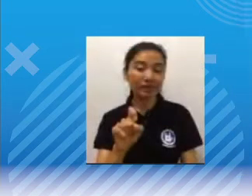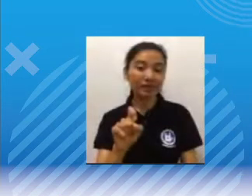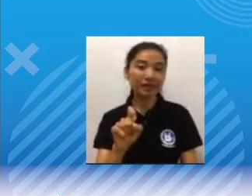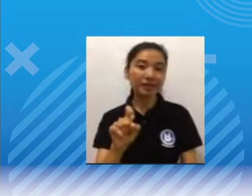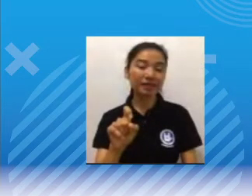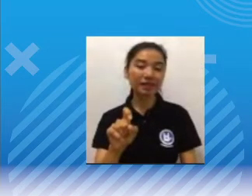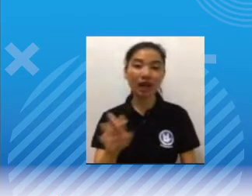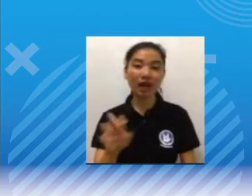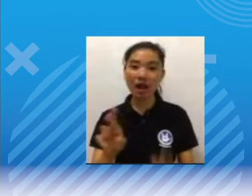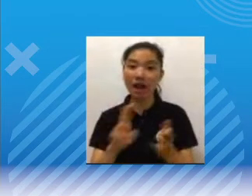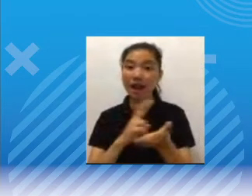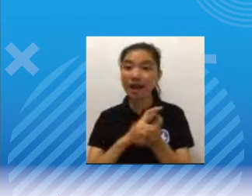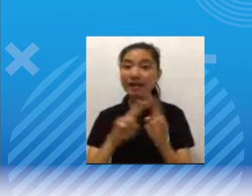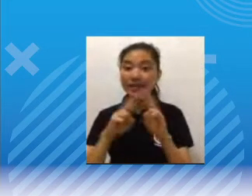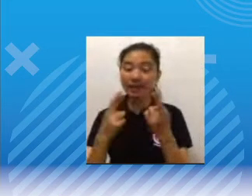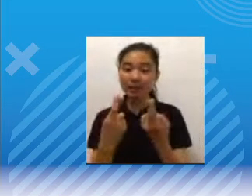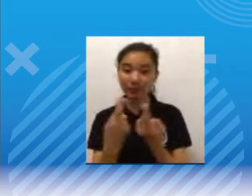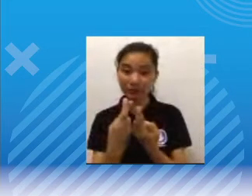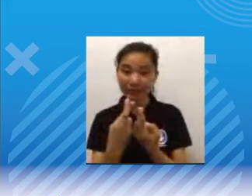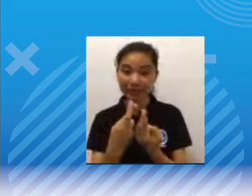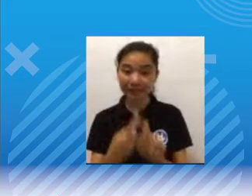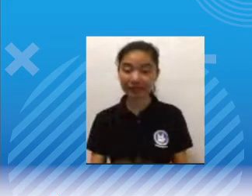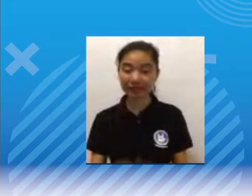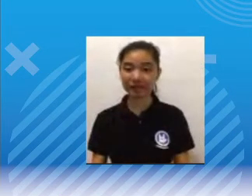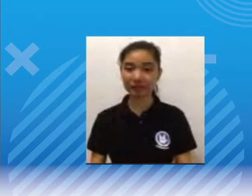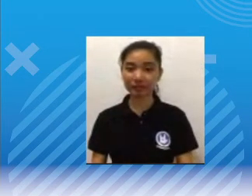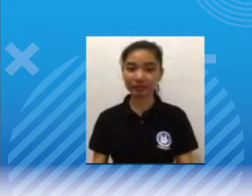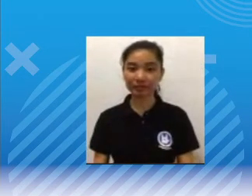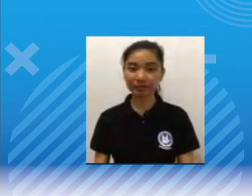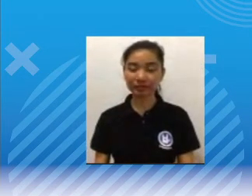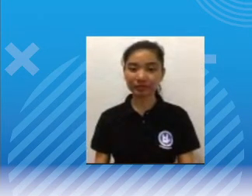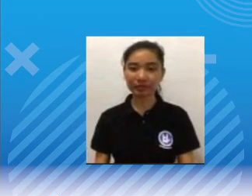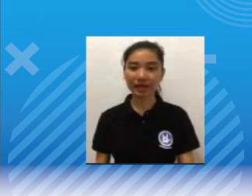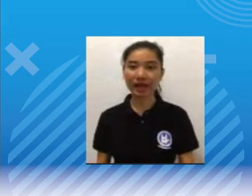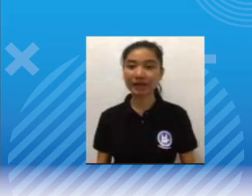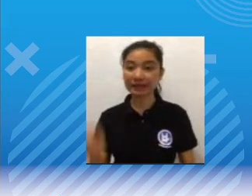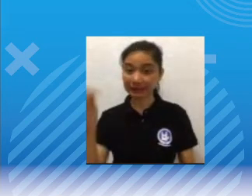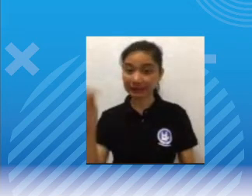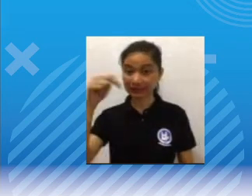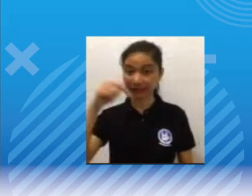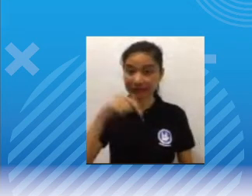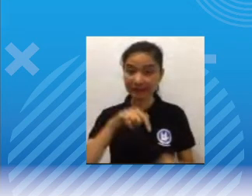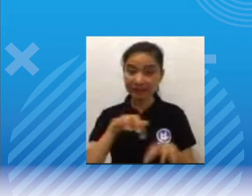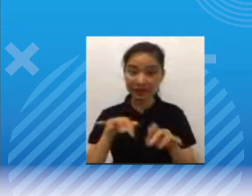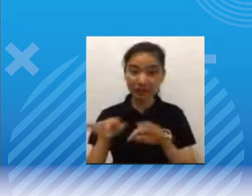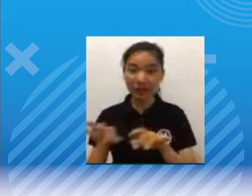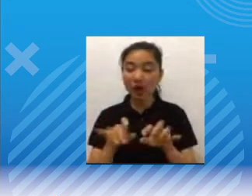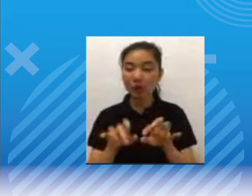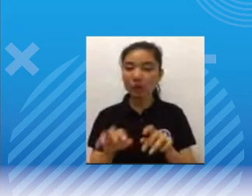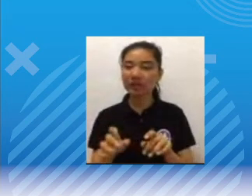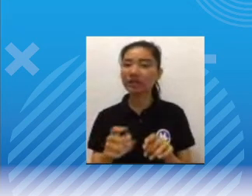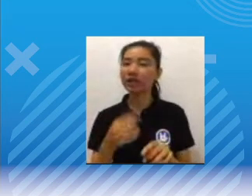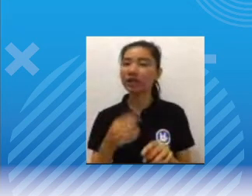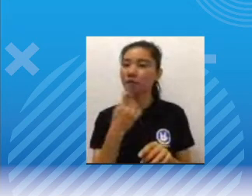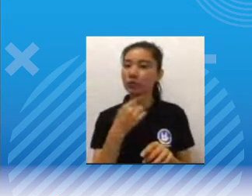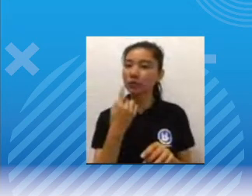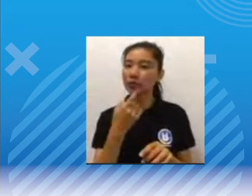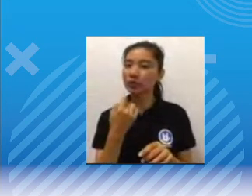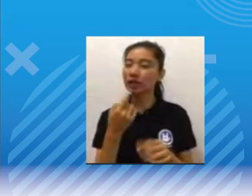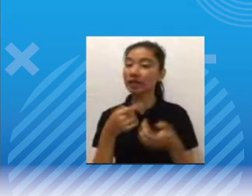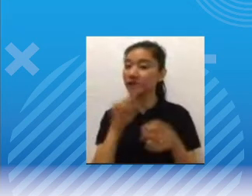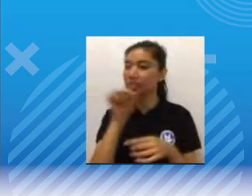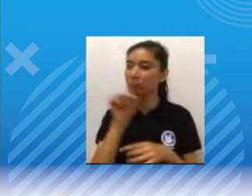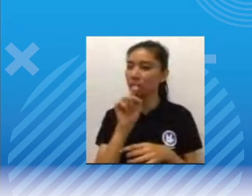question sa ating mga presenter at ibang panauhin. Ilagay lang po natin para kanino ang ating katanungan kapag nag-comment po tayo, whether yun